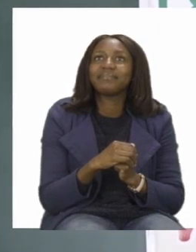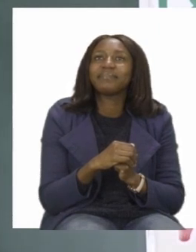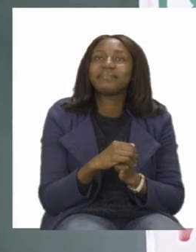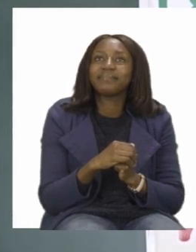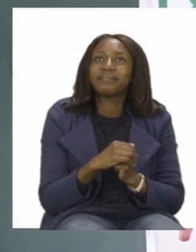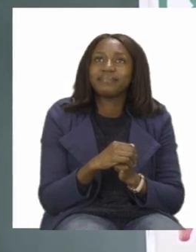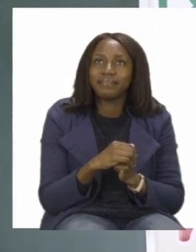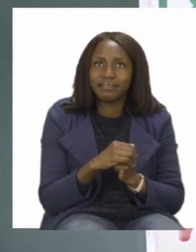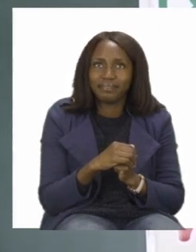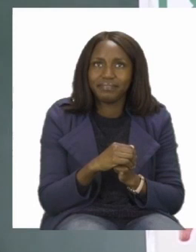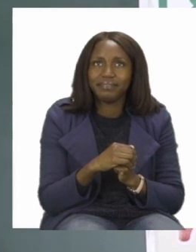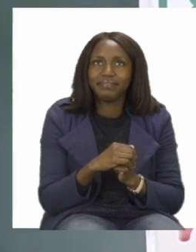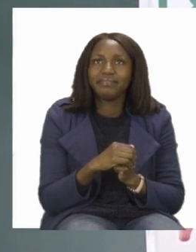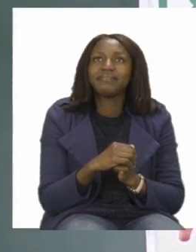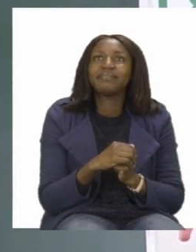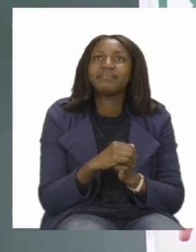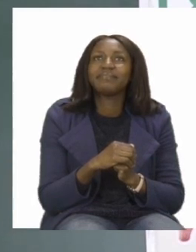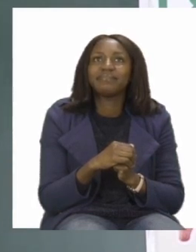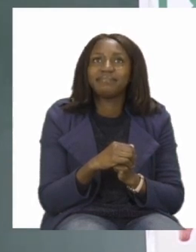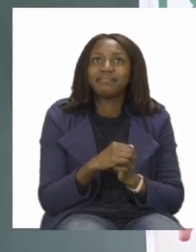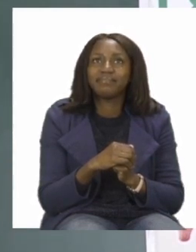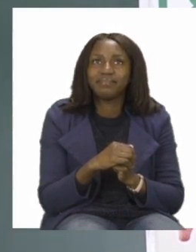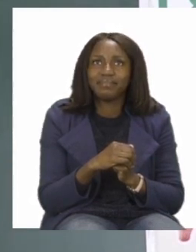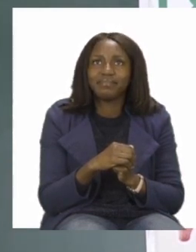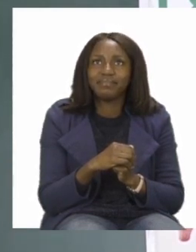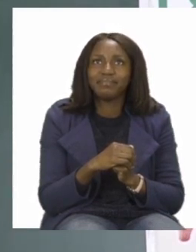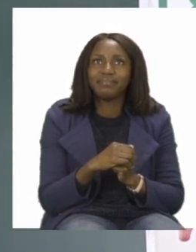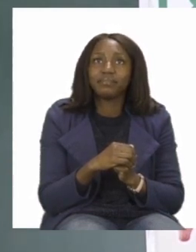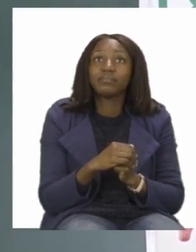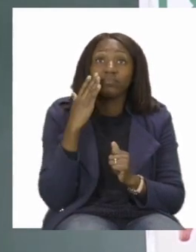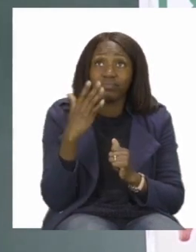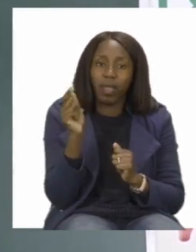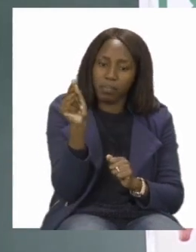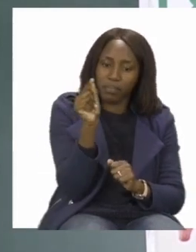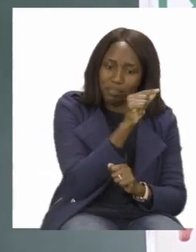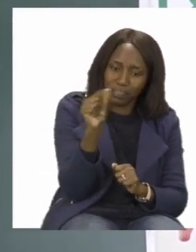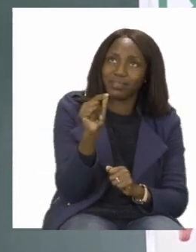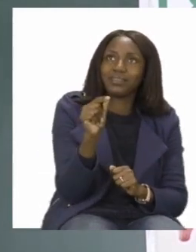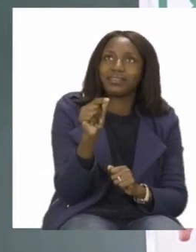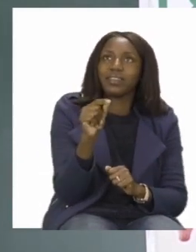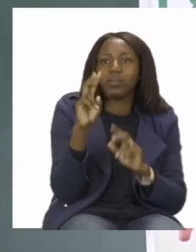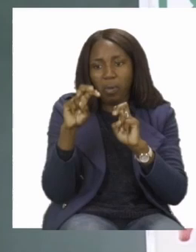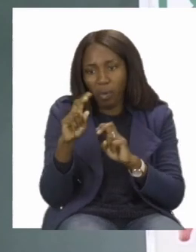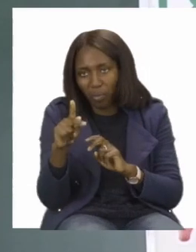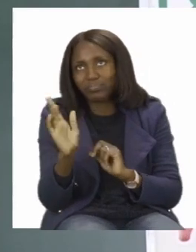So go ahead and circle that one and cross it out so that you don't go and look for it